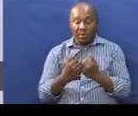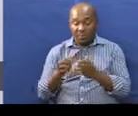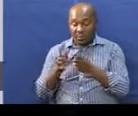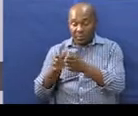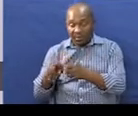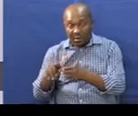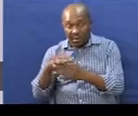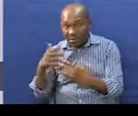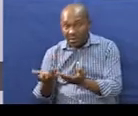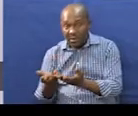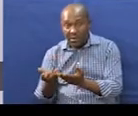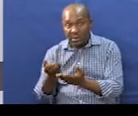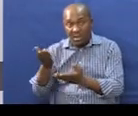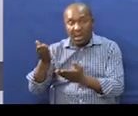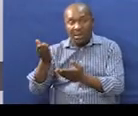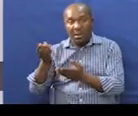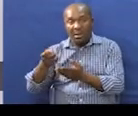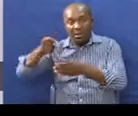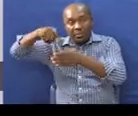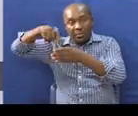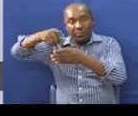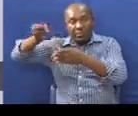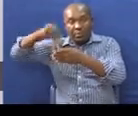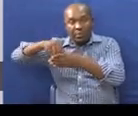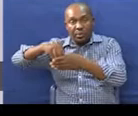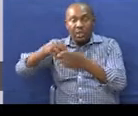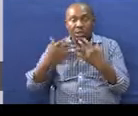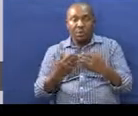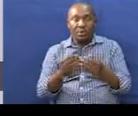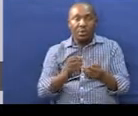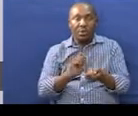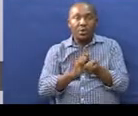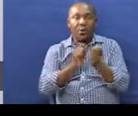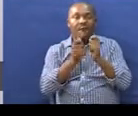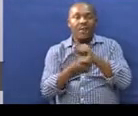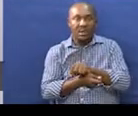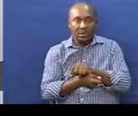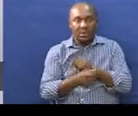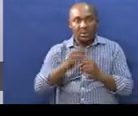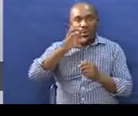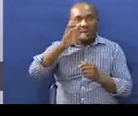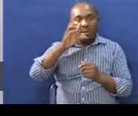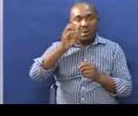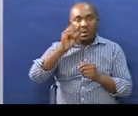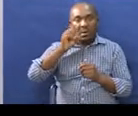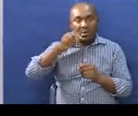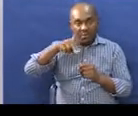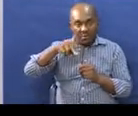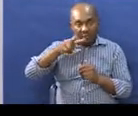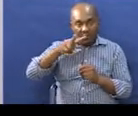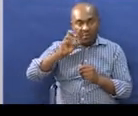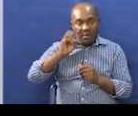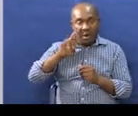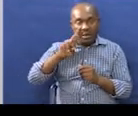reducing sugar first. Now, the process of converting uses the so-called hydrochloric acid.